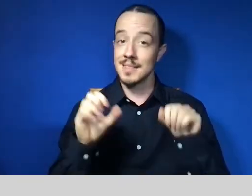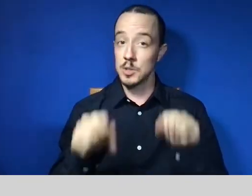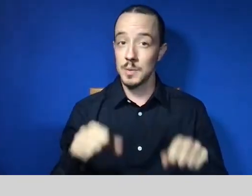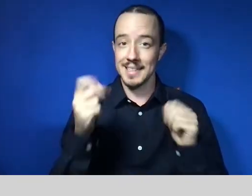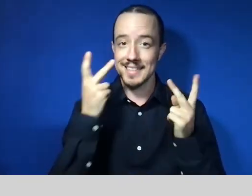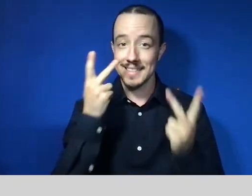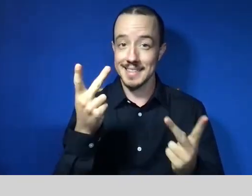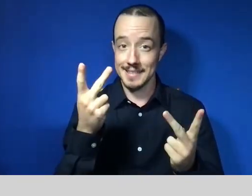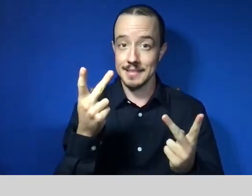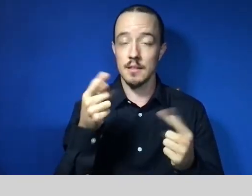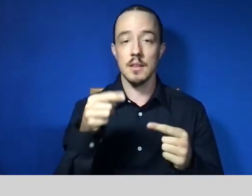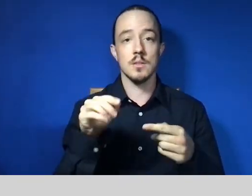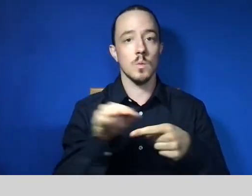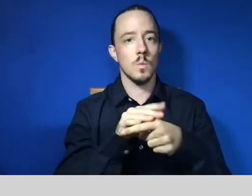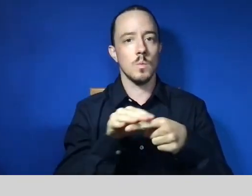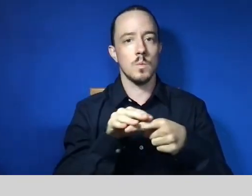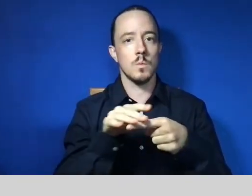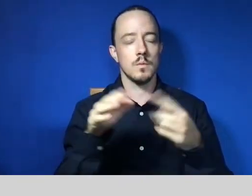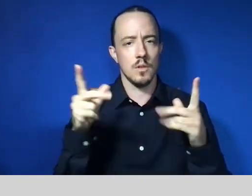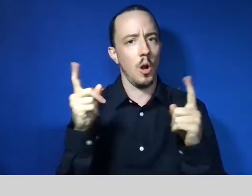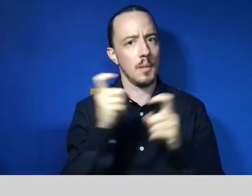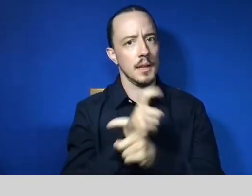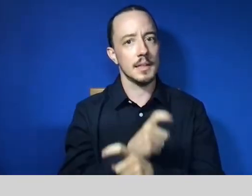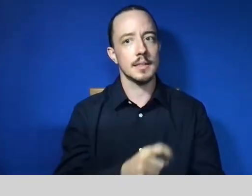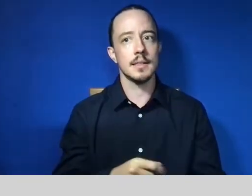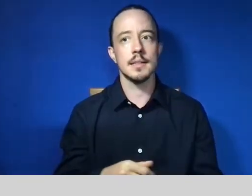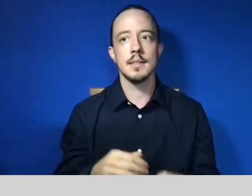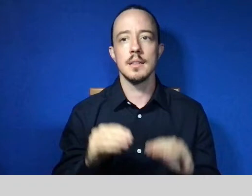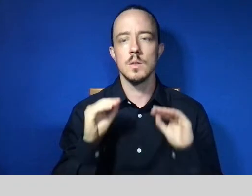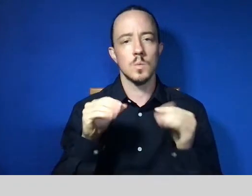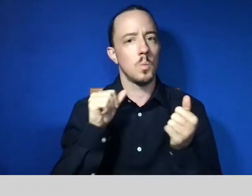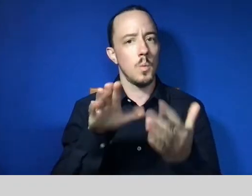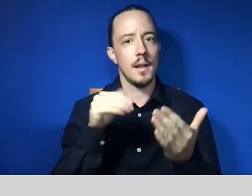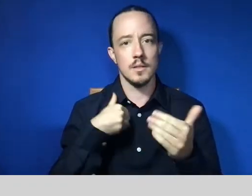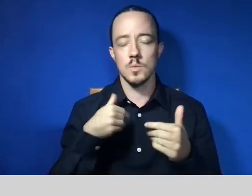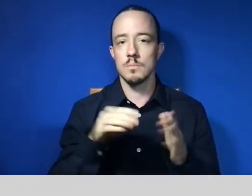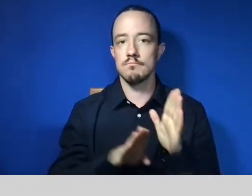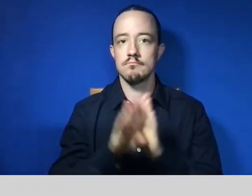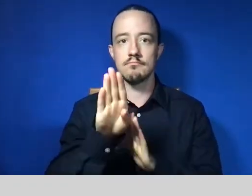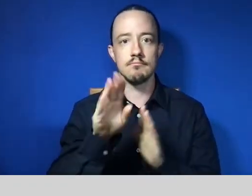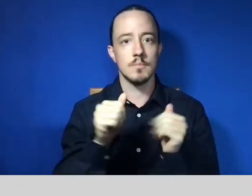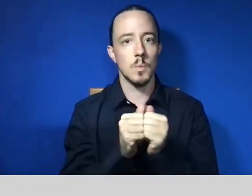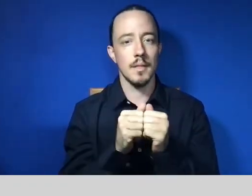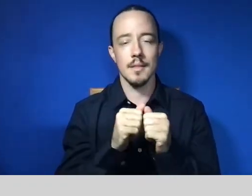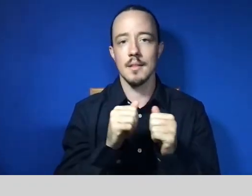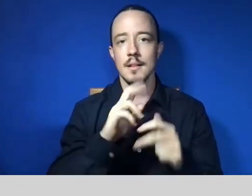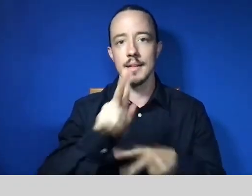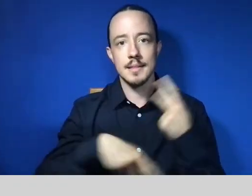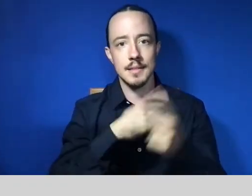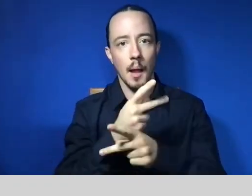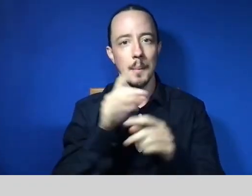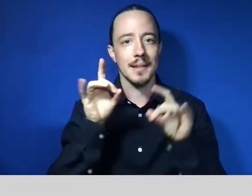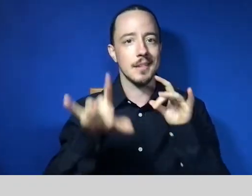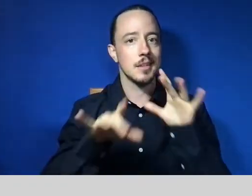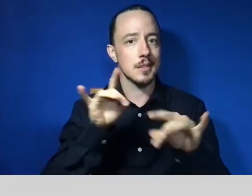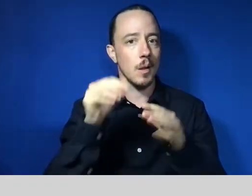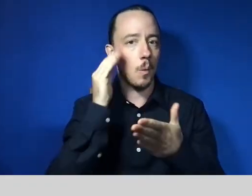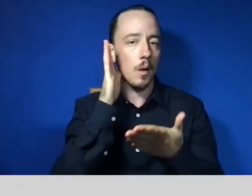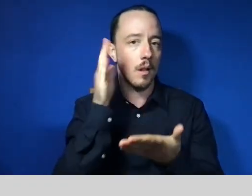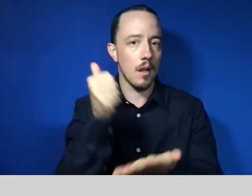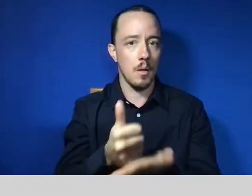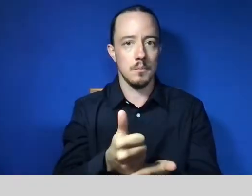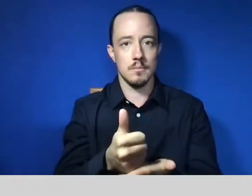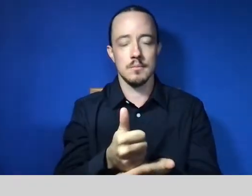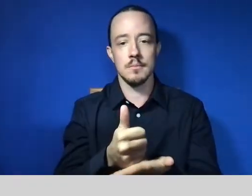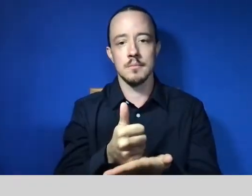see, this code is pretty much complicated, and there is no way to come up with type hints that would help